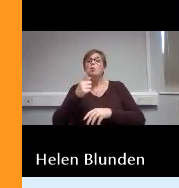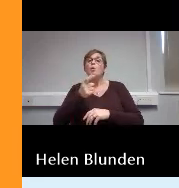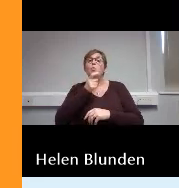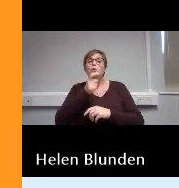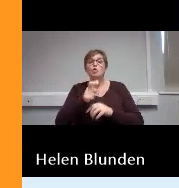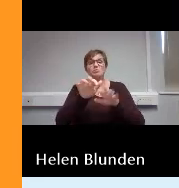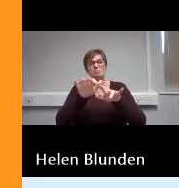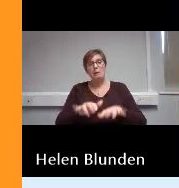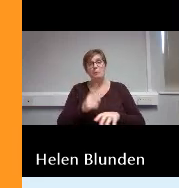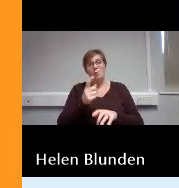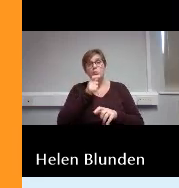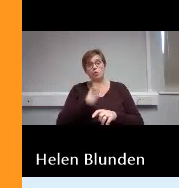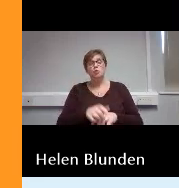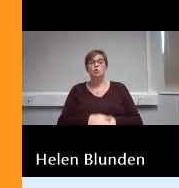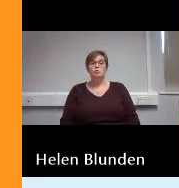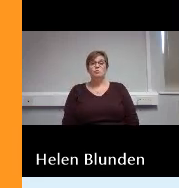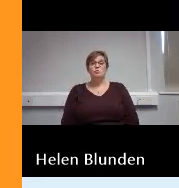word.